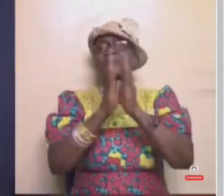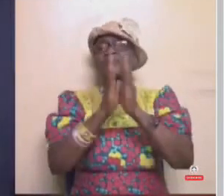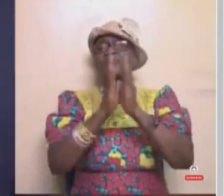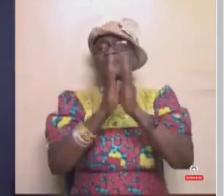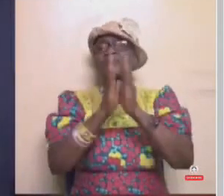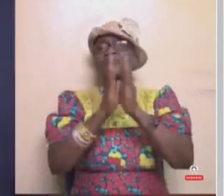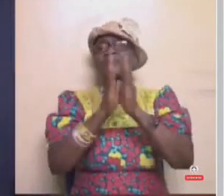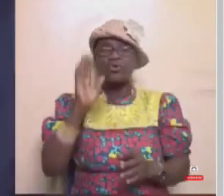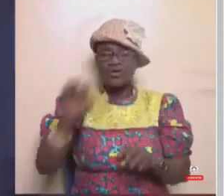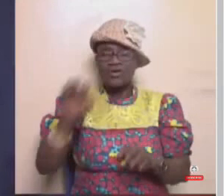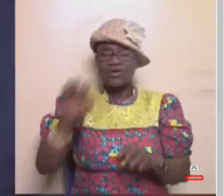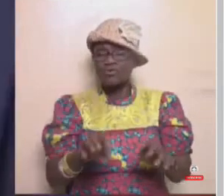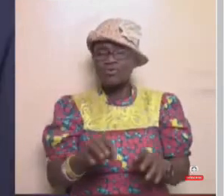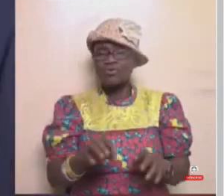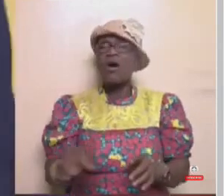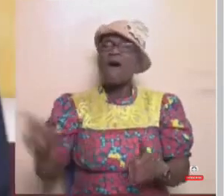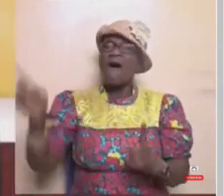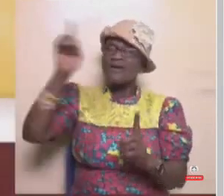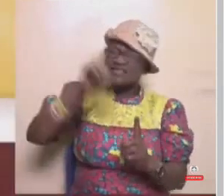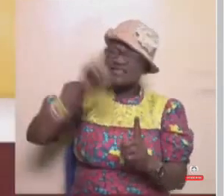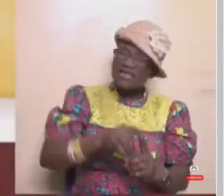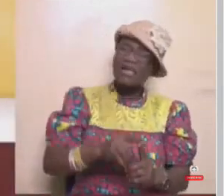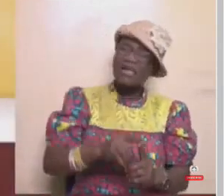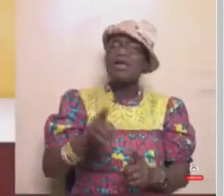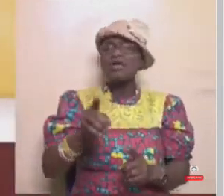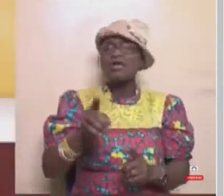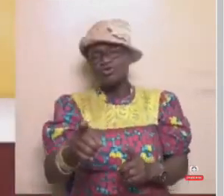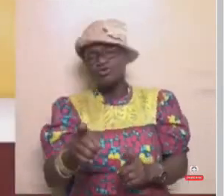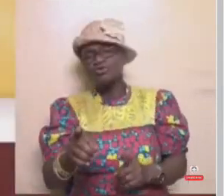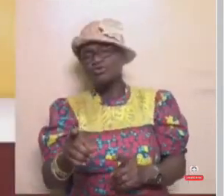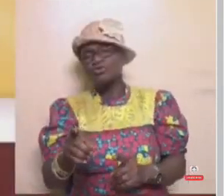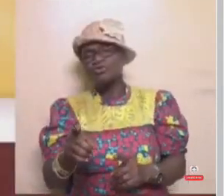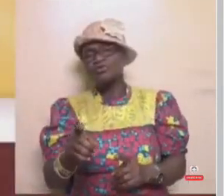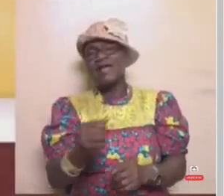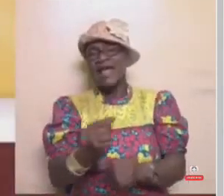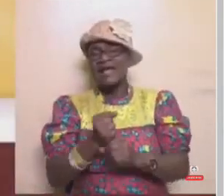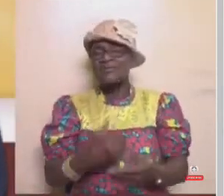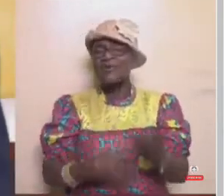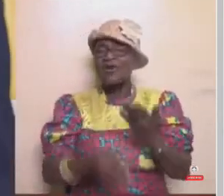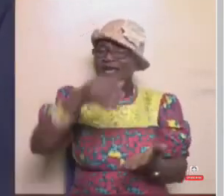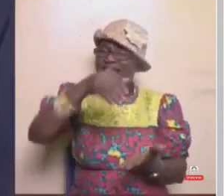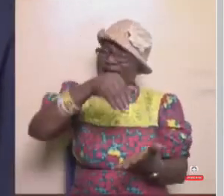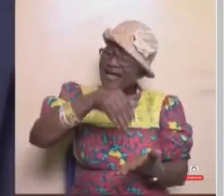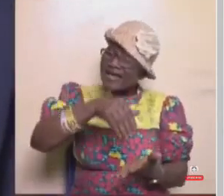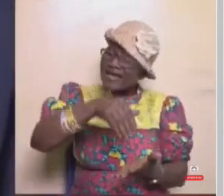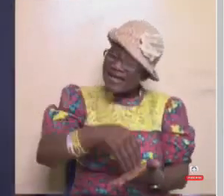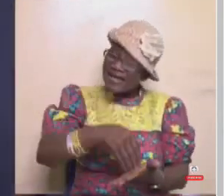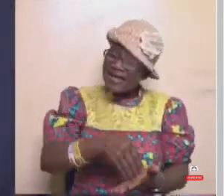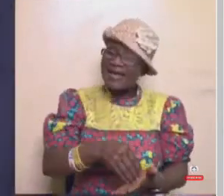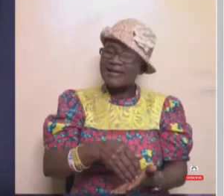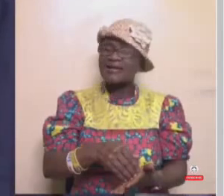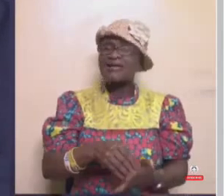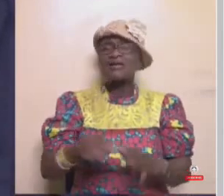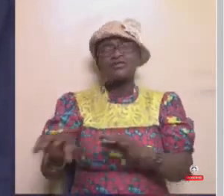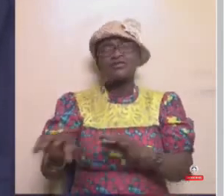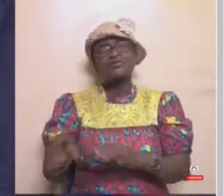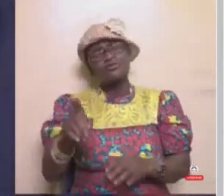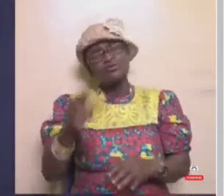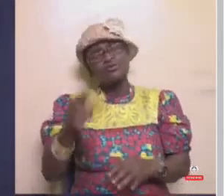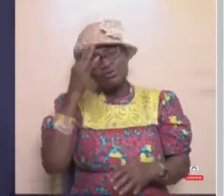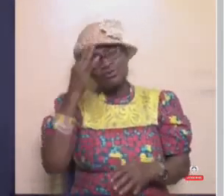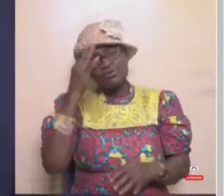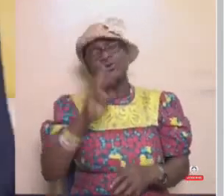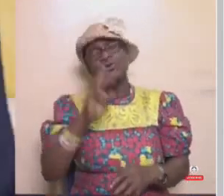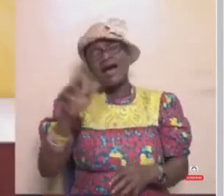change in your own case, you must do something about that sins in your life, that weakness in your life. You know you are not walking straight